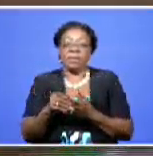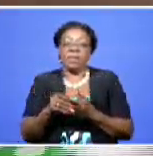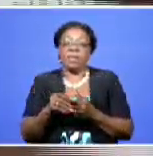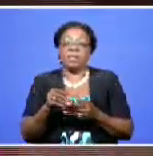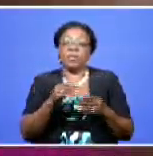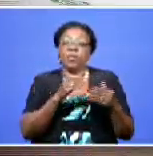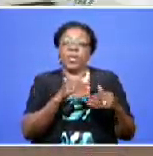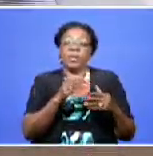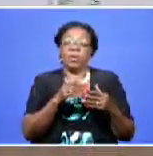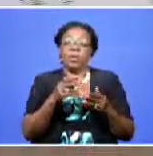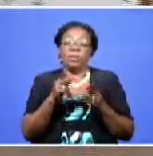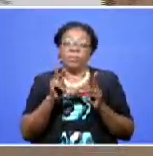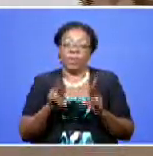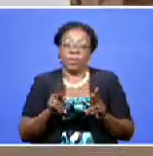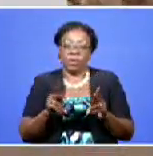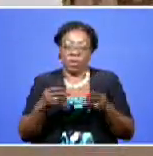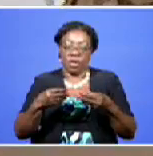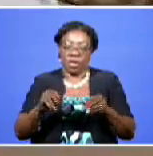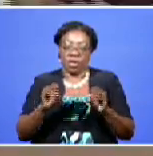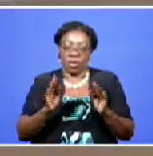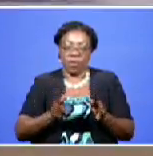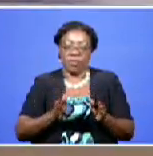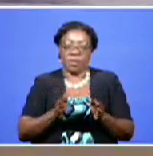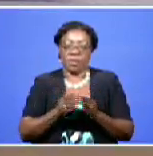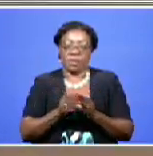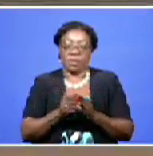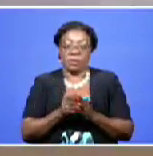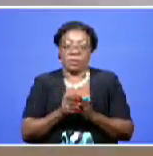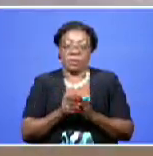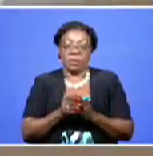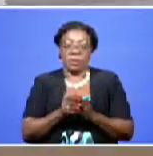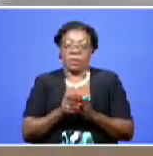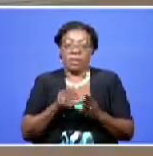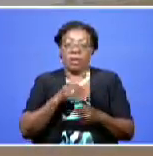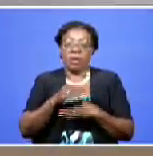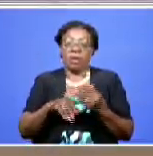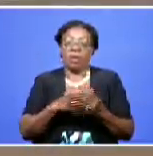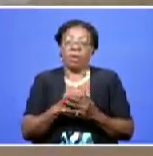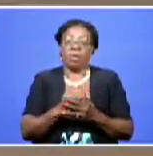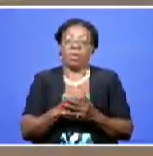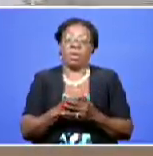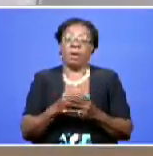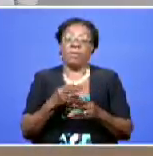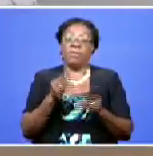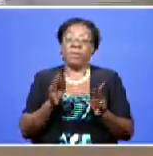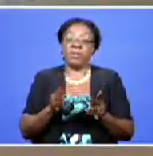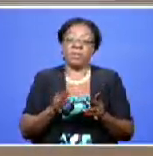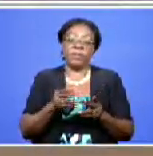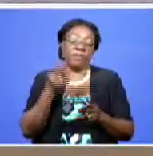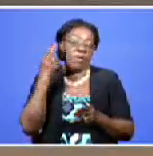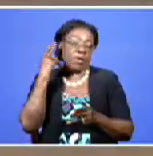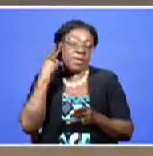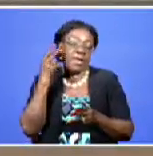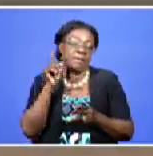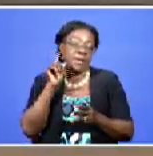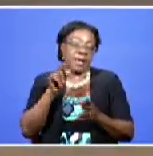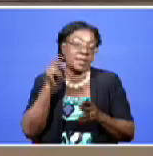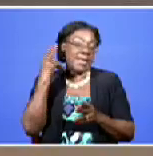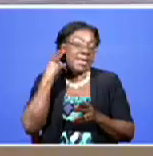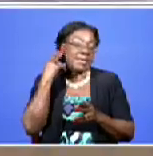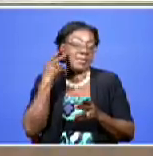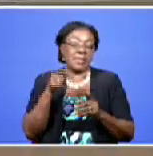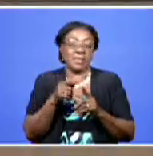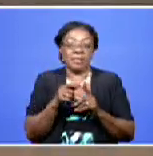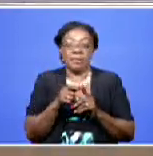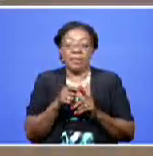since the plastic bag ban came into effect at the start of the year, while the concerns of residents have not fallen on deaf ears, the Consumer Protection Commission of